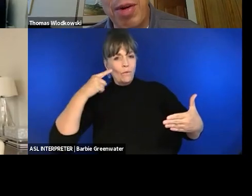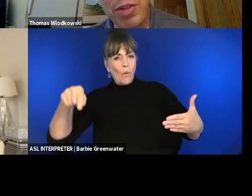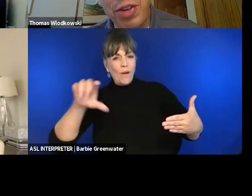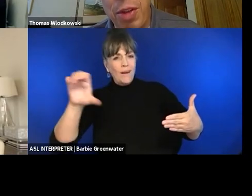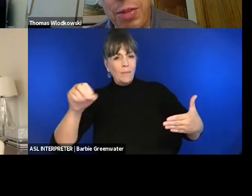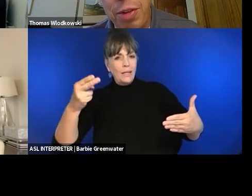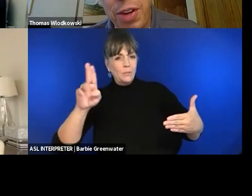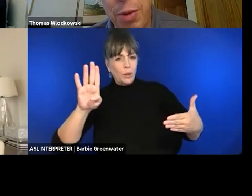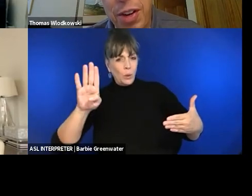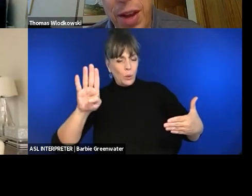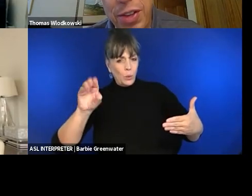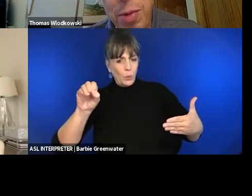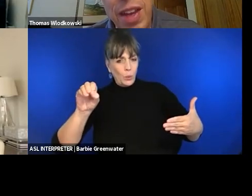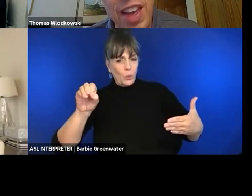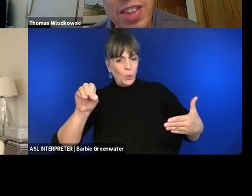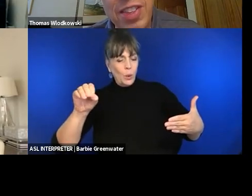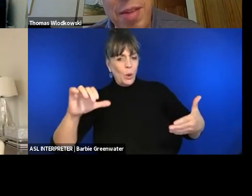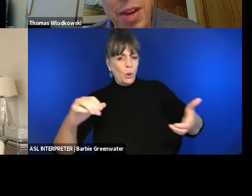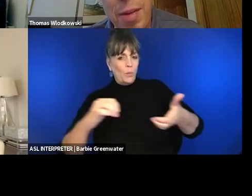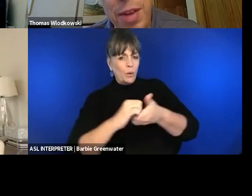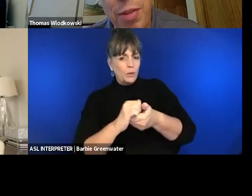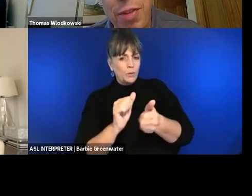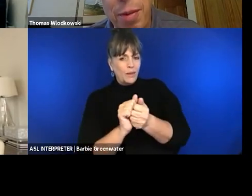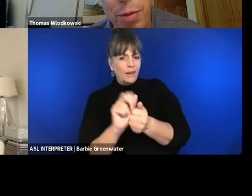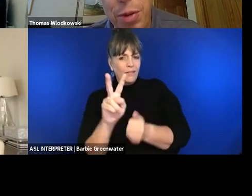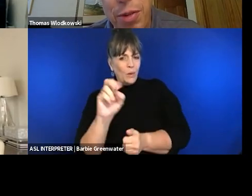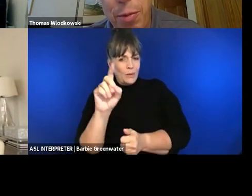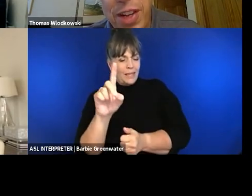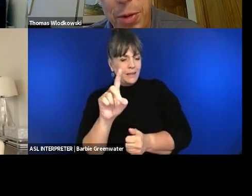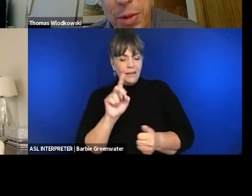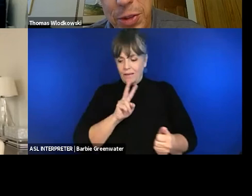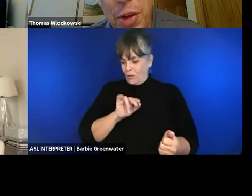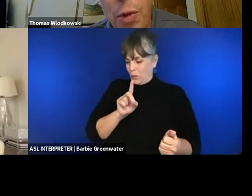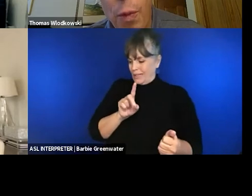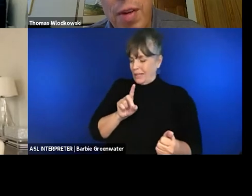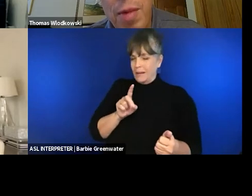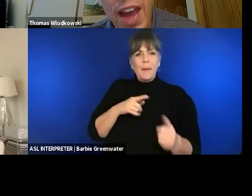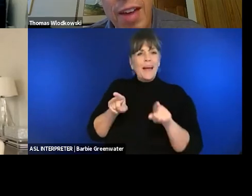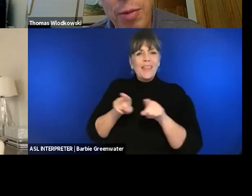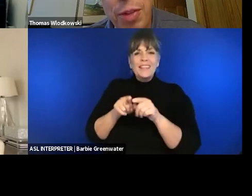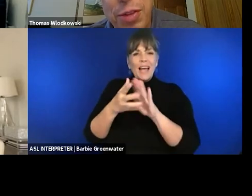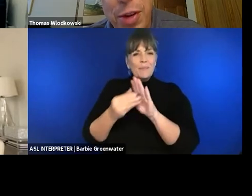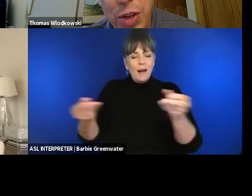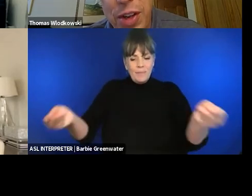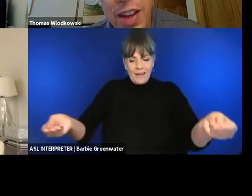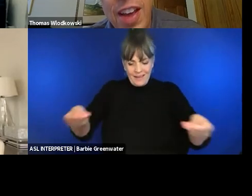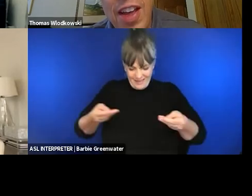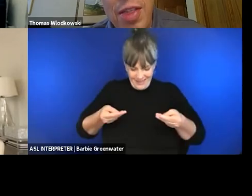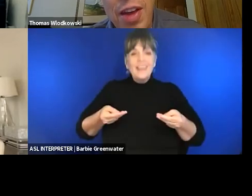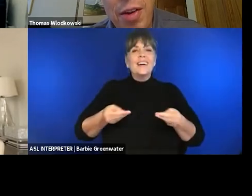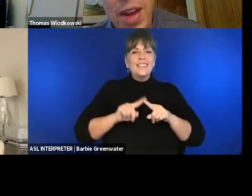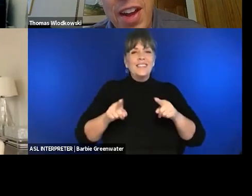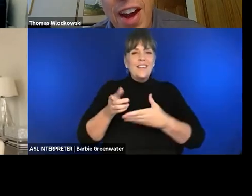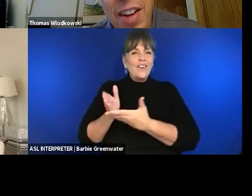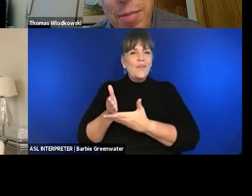a partnership with us for video on demand. So we may get the same copy of the film through different rights holders. One may have it with description,